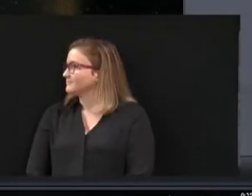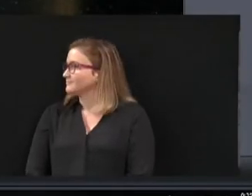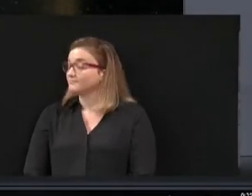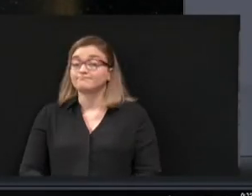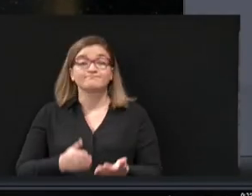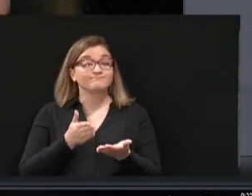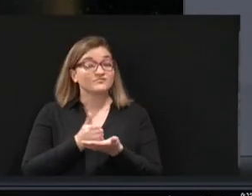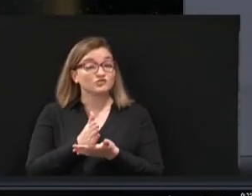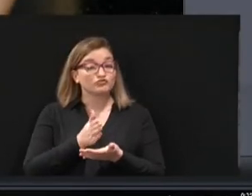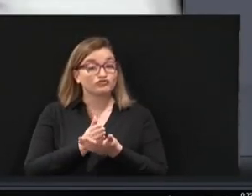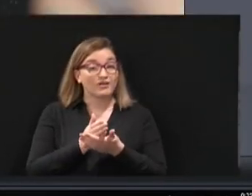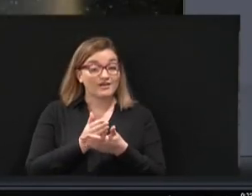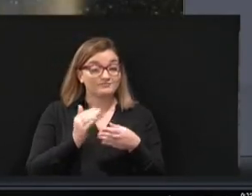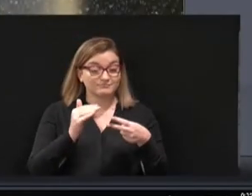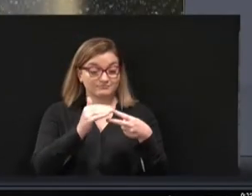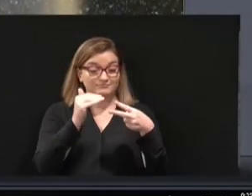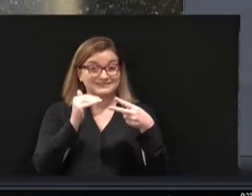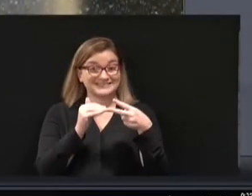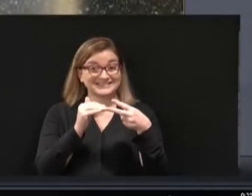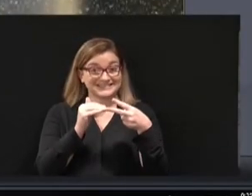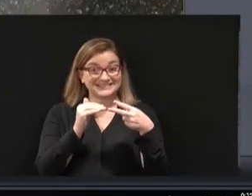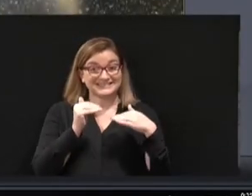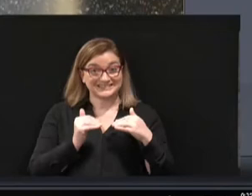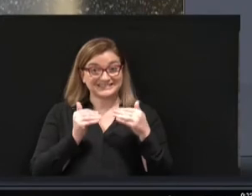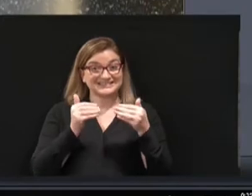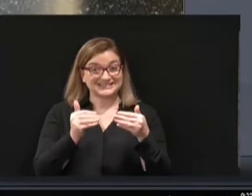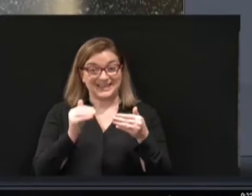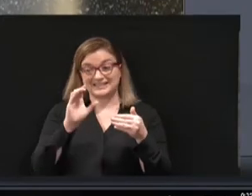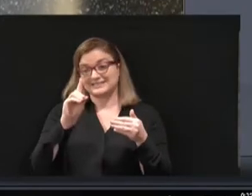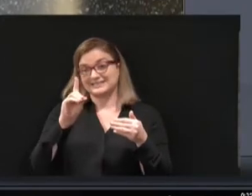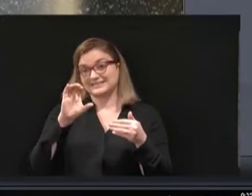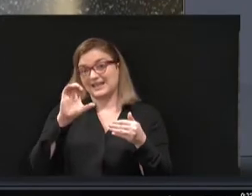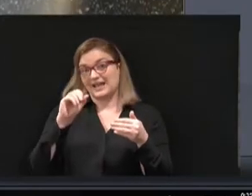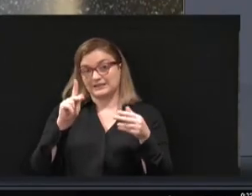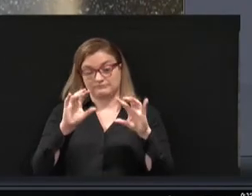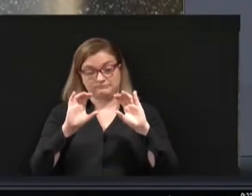All right, your next deck to take a look at